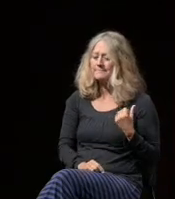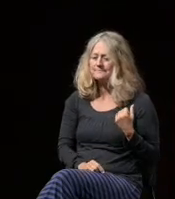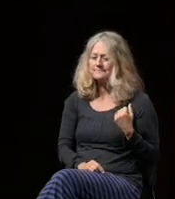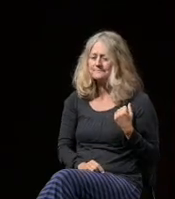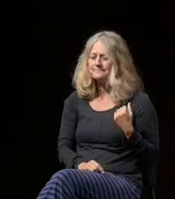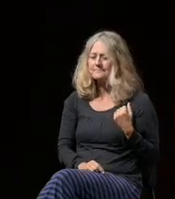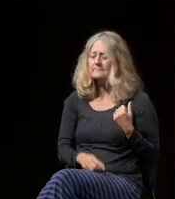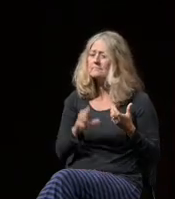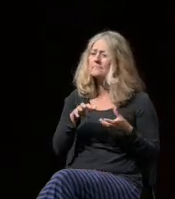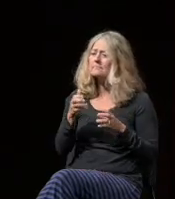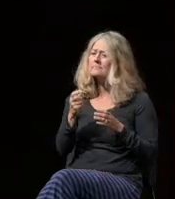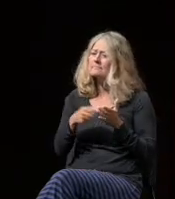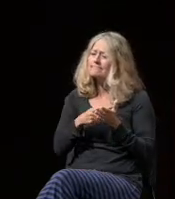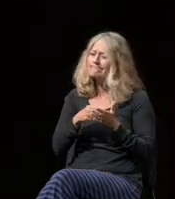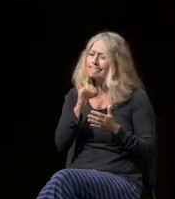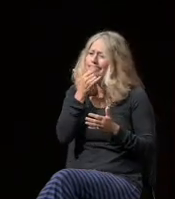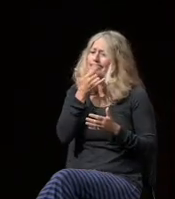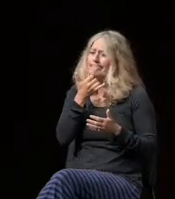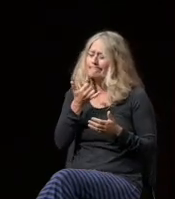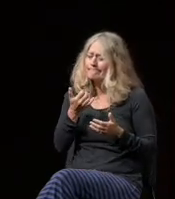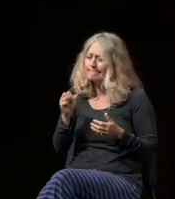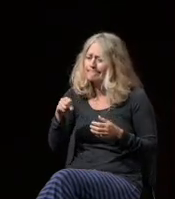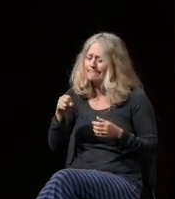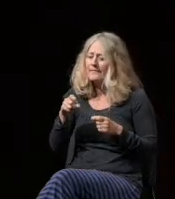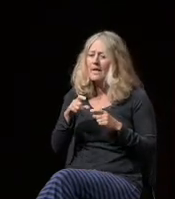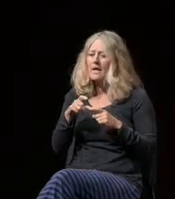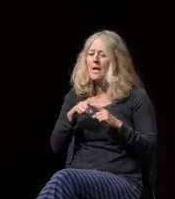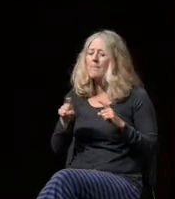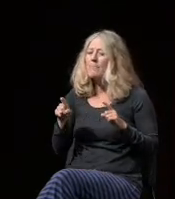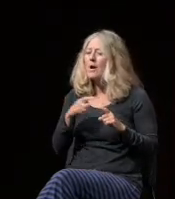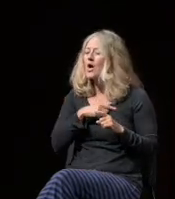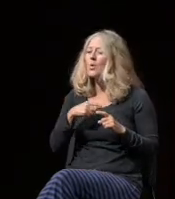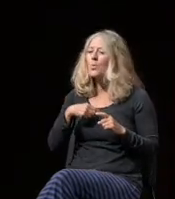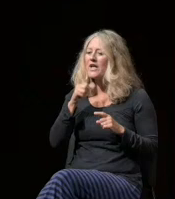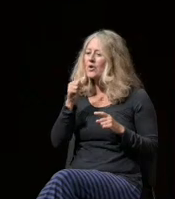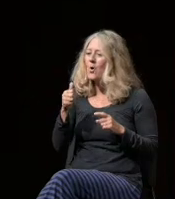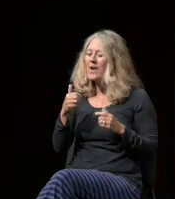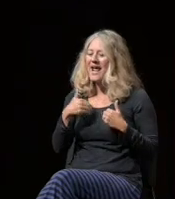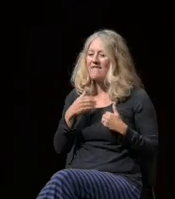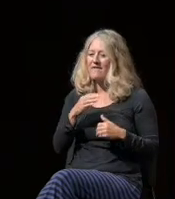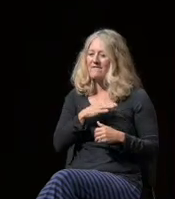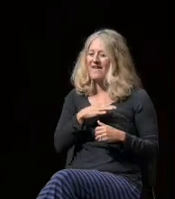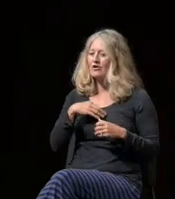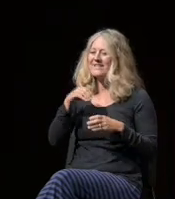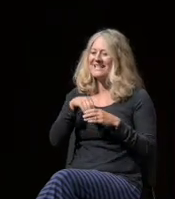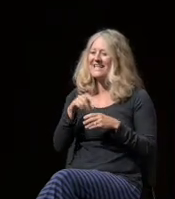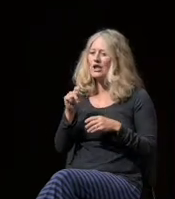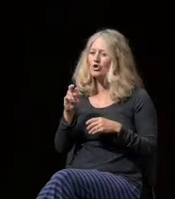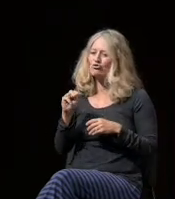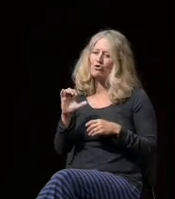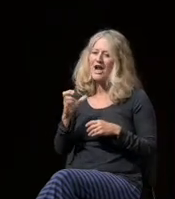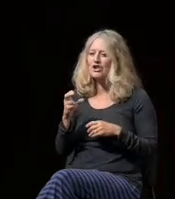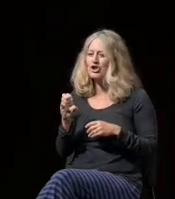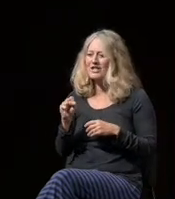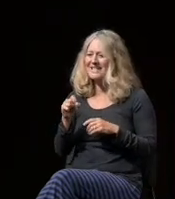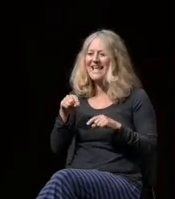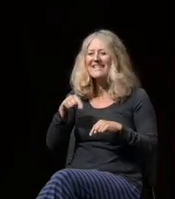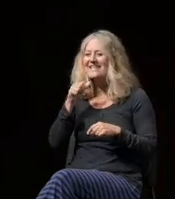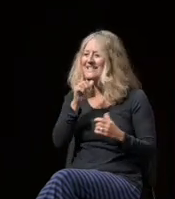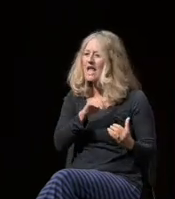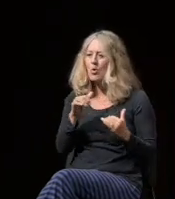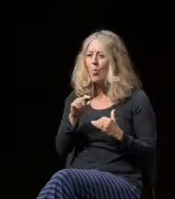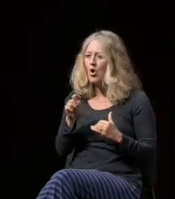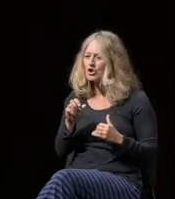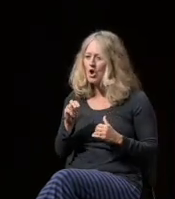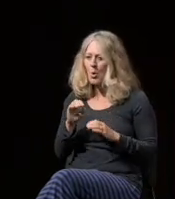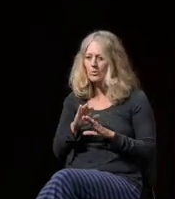mess up sometimes, you get it wrong sometimes, but we are no longer have faculty who are in the trenches. This is not a war zone. We